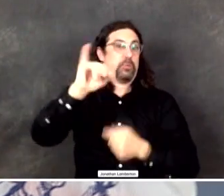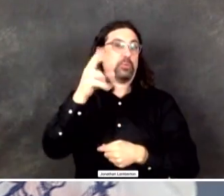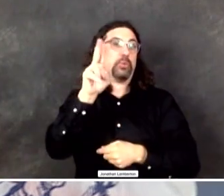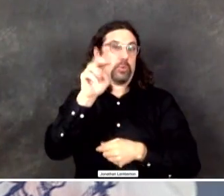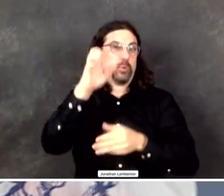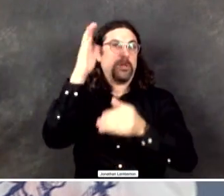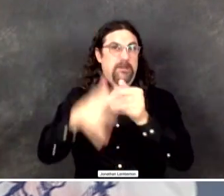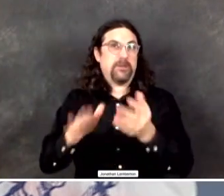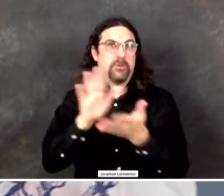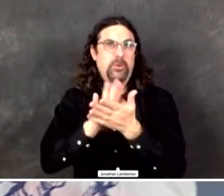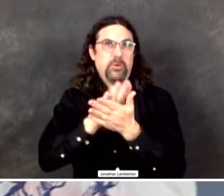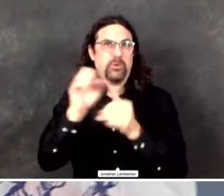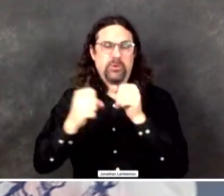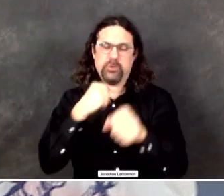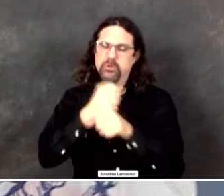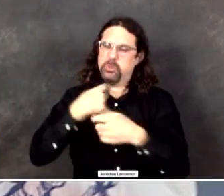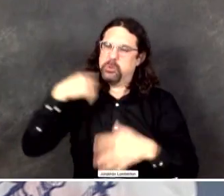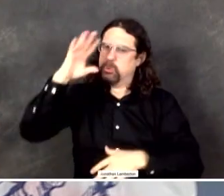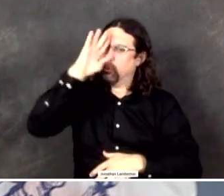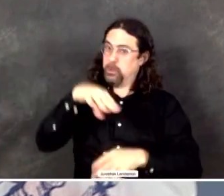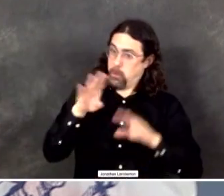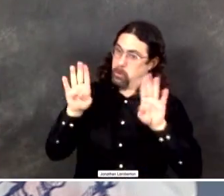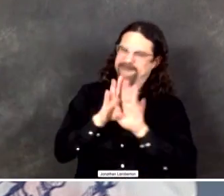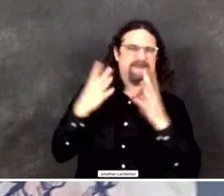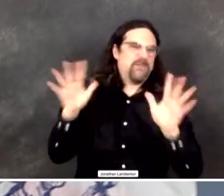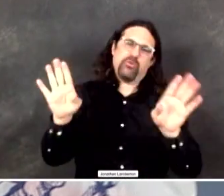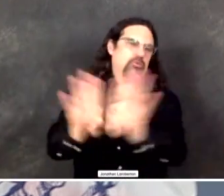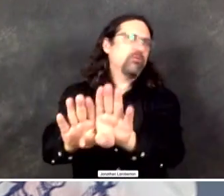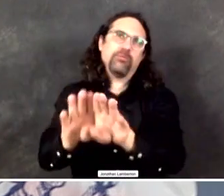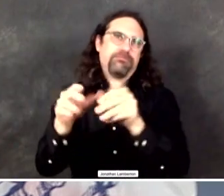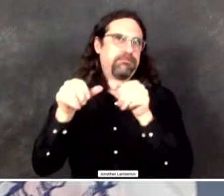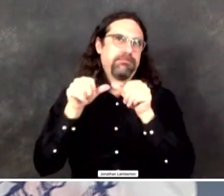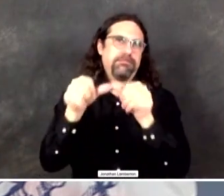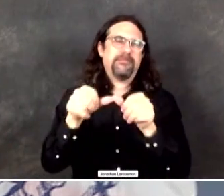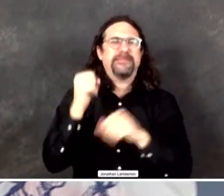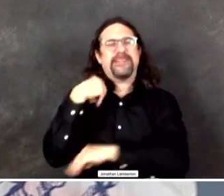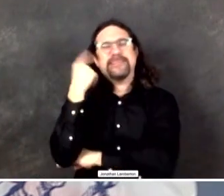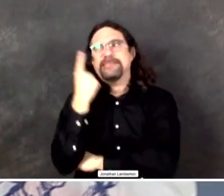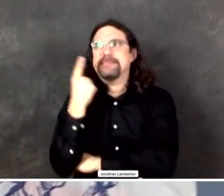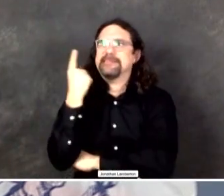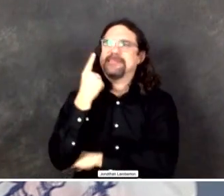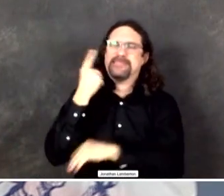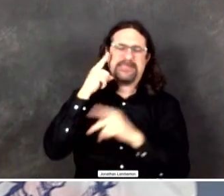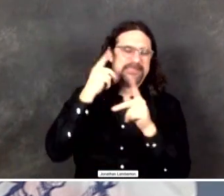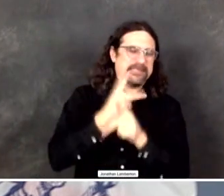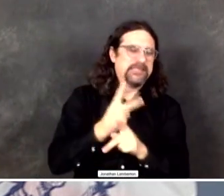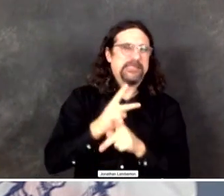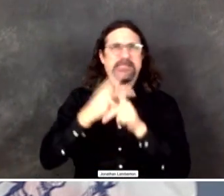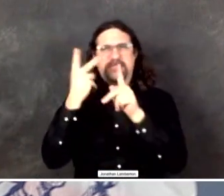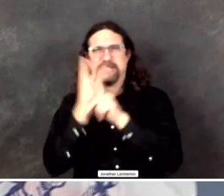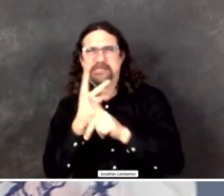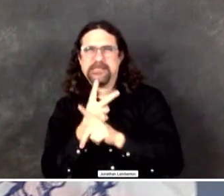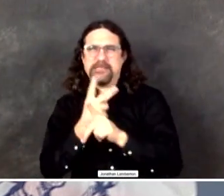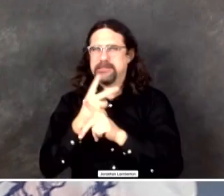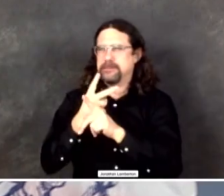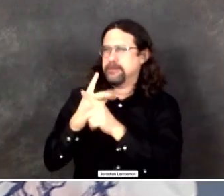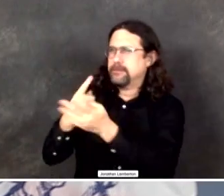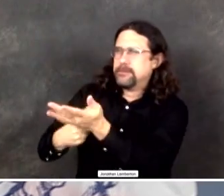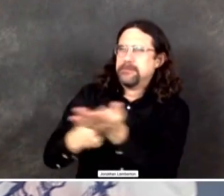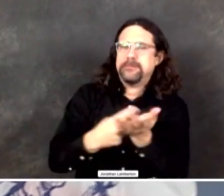of what we would lose in the education of our children, what families would lose, so many families